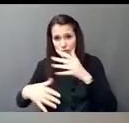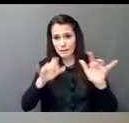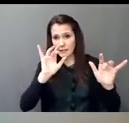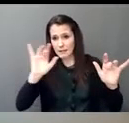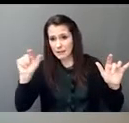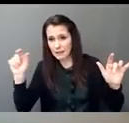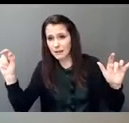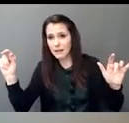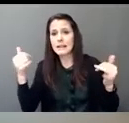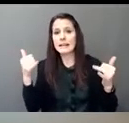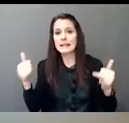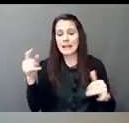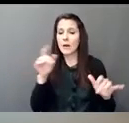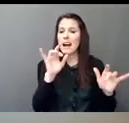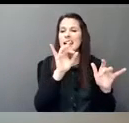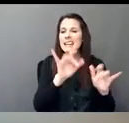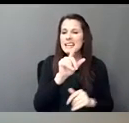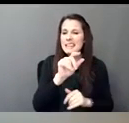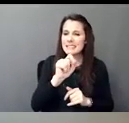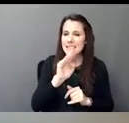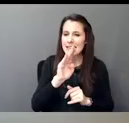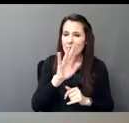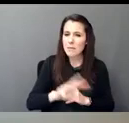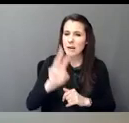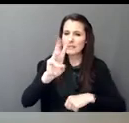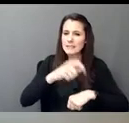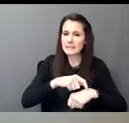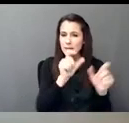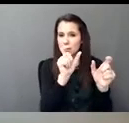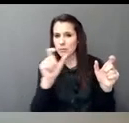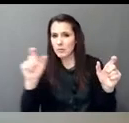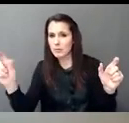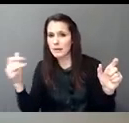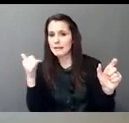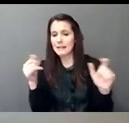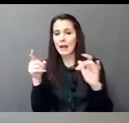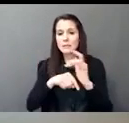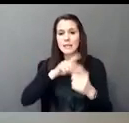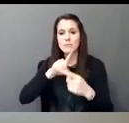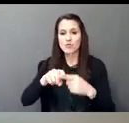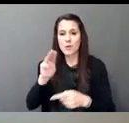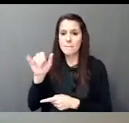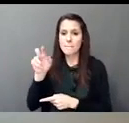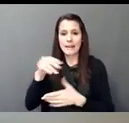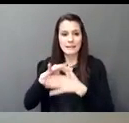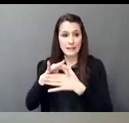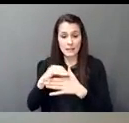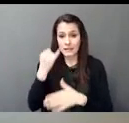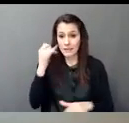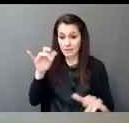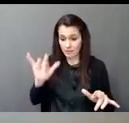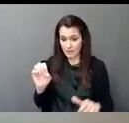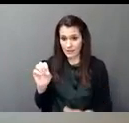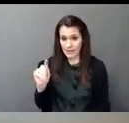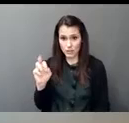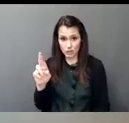now I've hit the tab key about 6 times and it's gone to skip to main content. If I hit enter now, it drops me down into